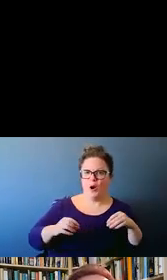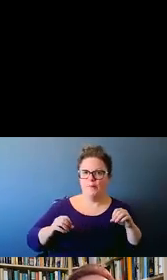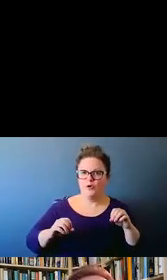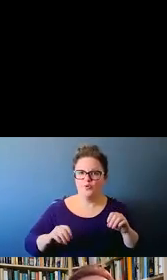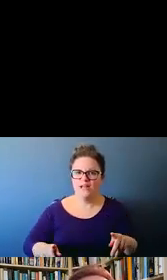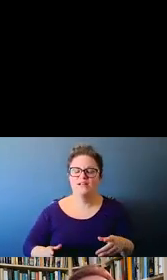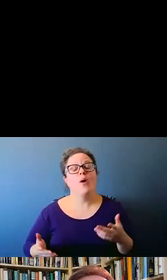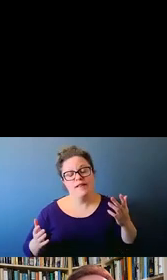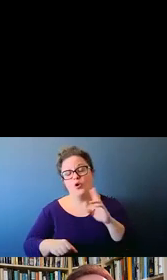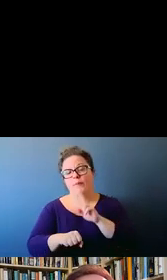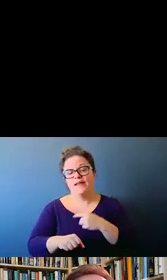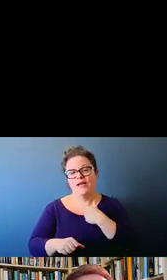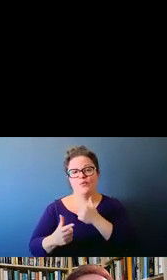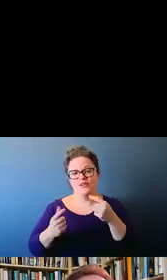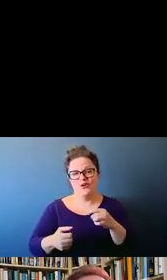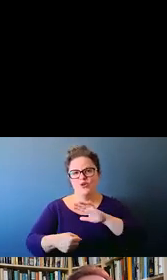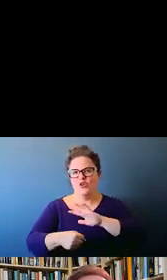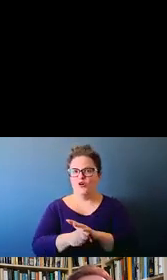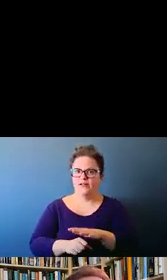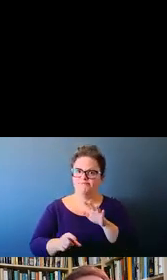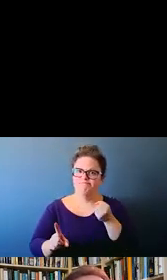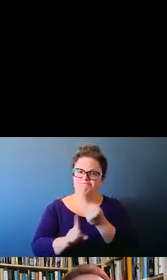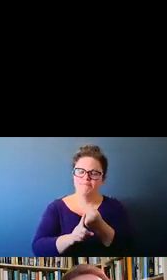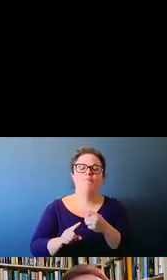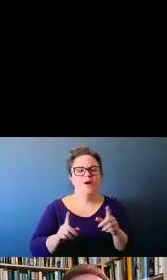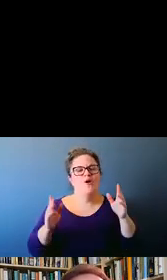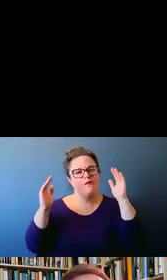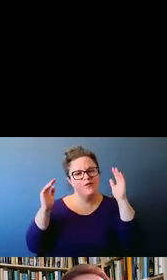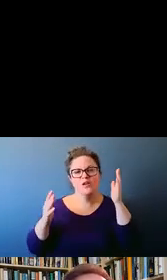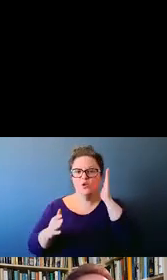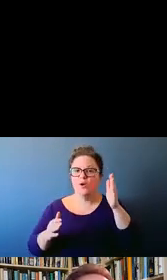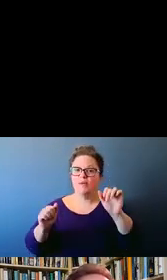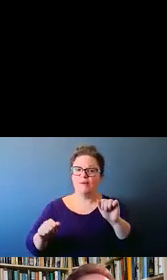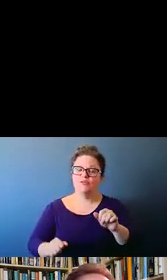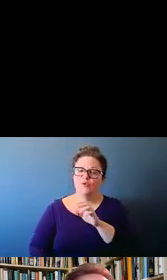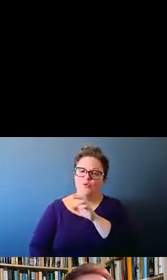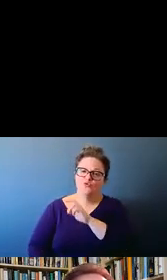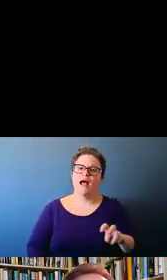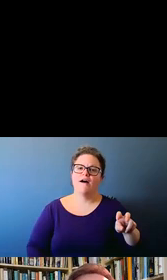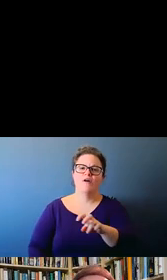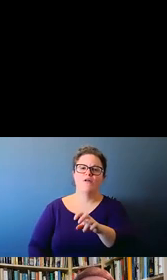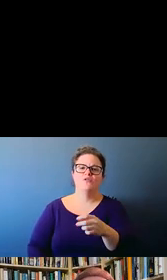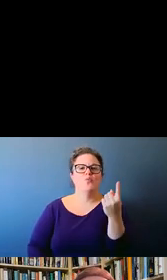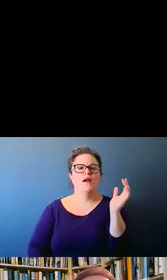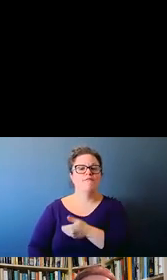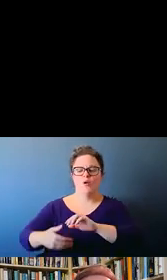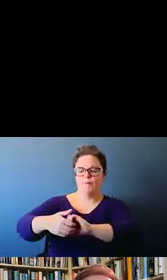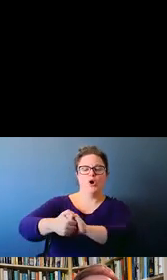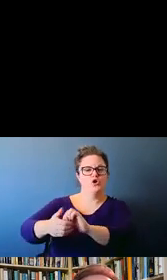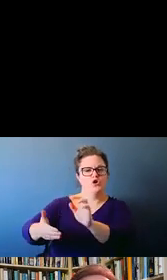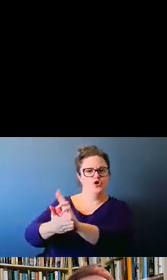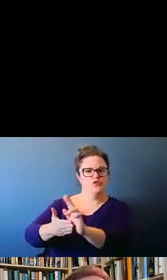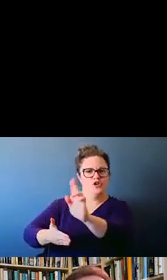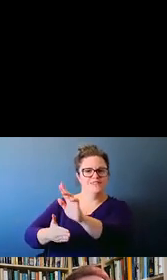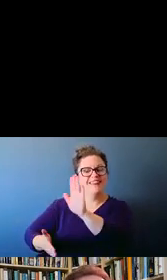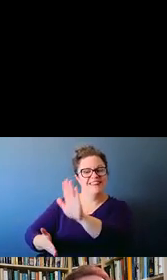to travel abroad, take courses at one of our partner universities around the world. And those courses